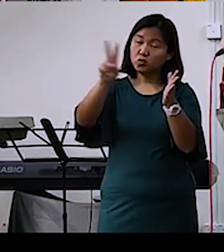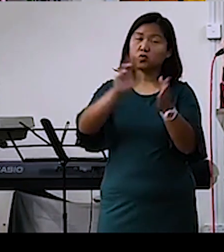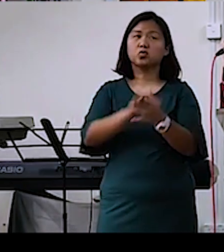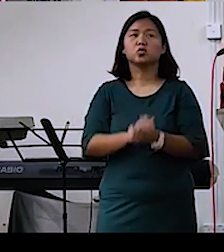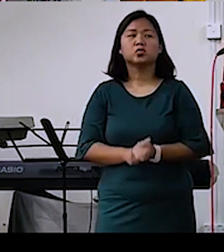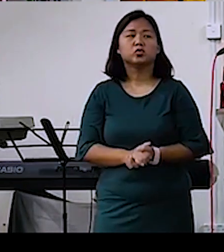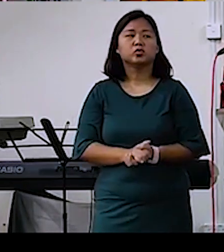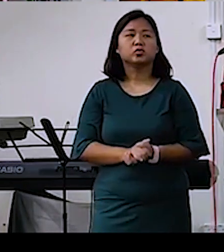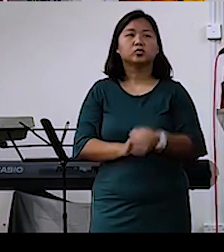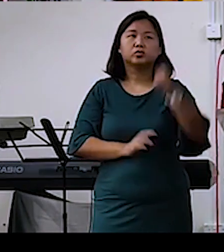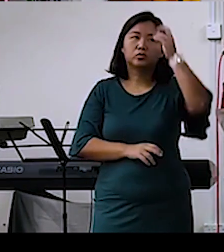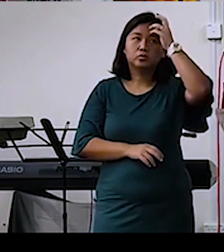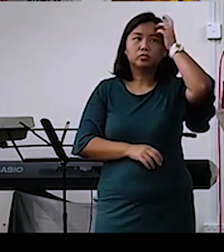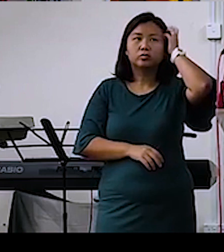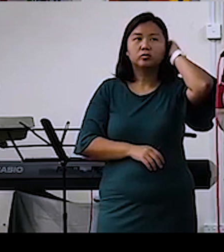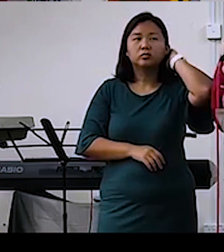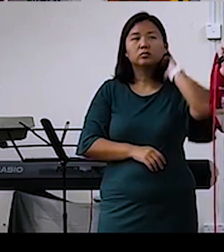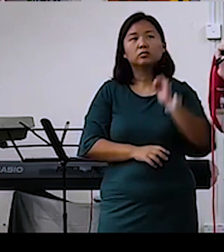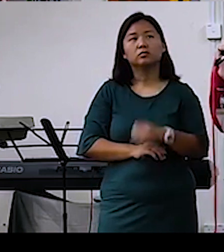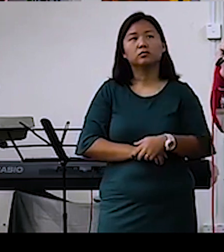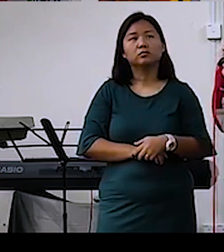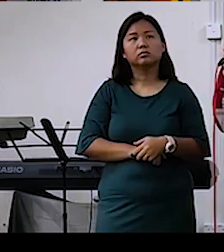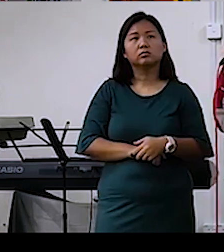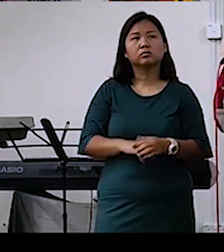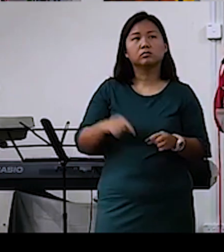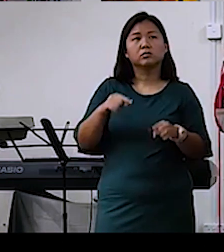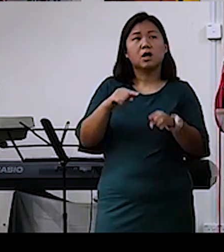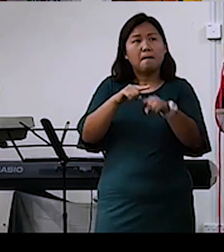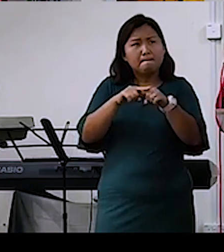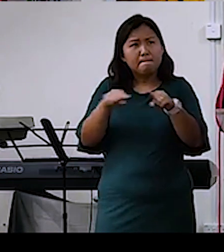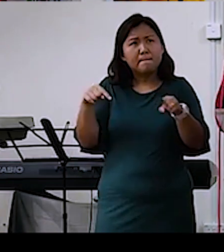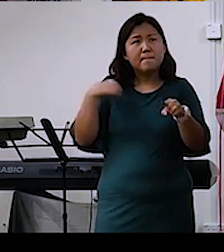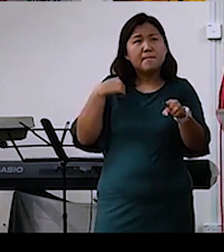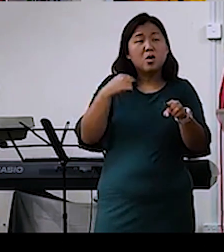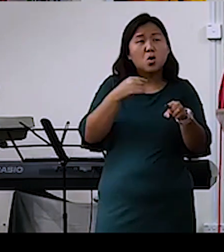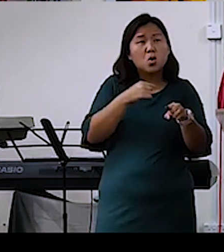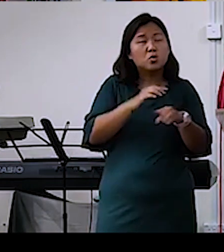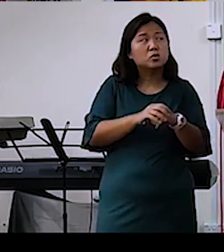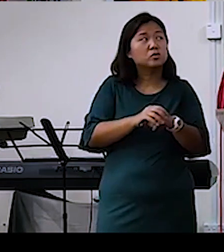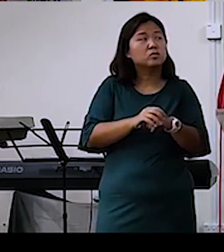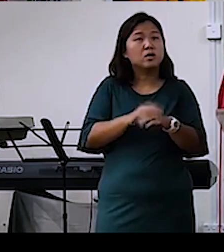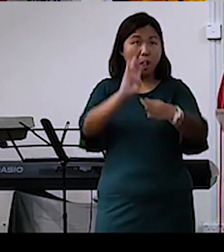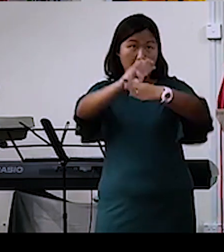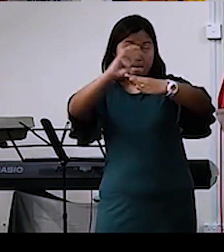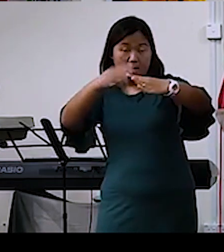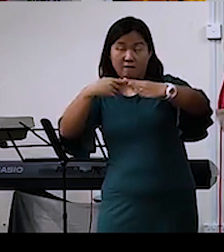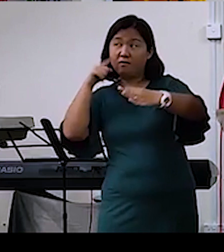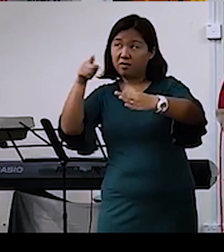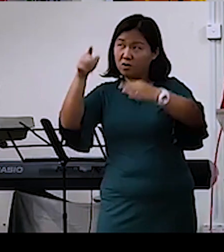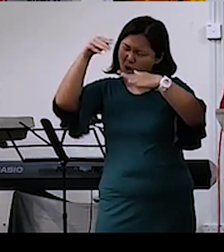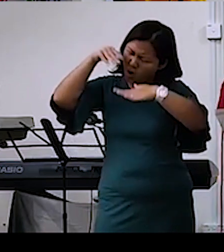verse into two. Let's do the half, the first bit first. 2a, but we have renounced. So before you can enter